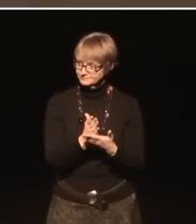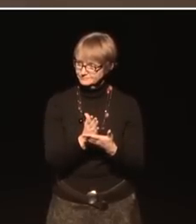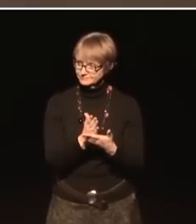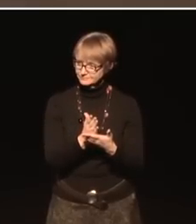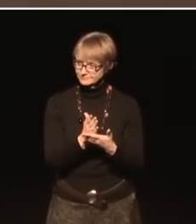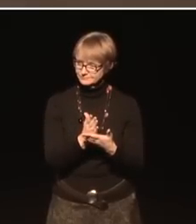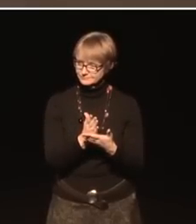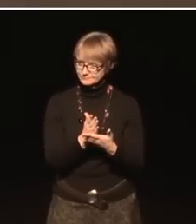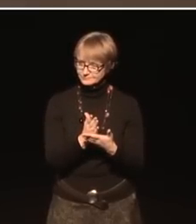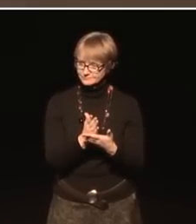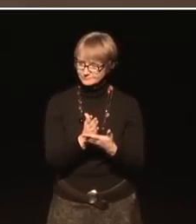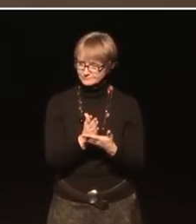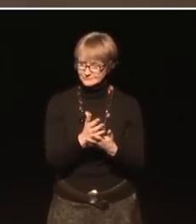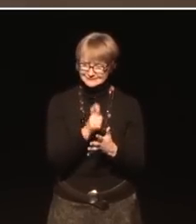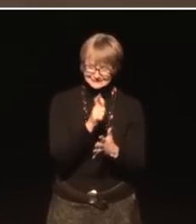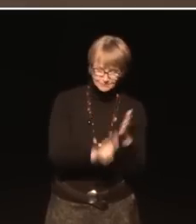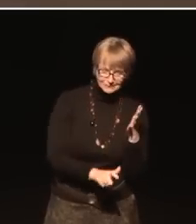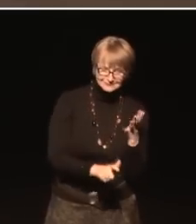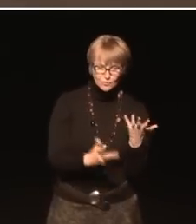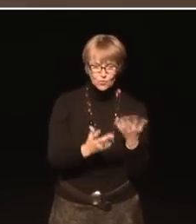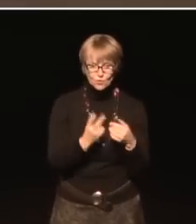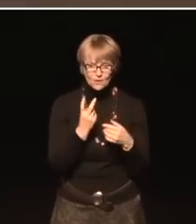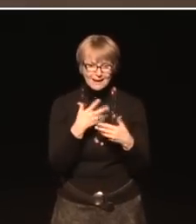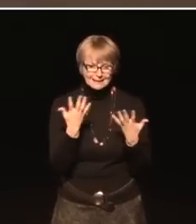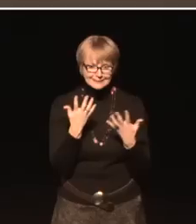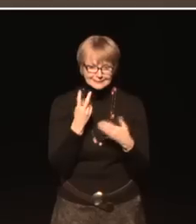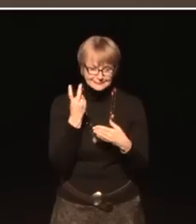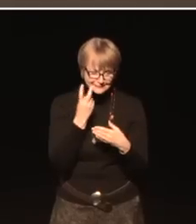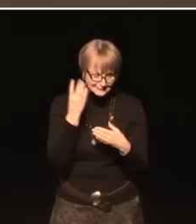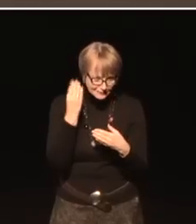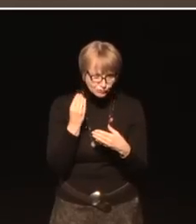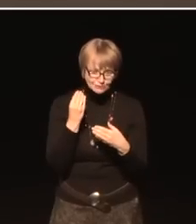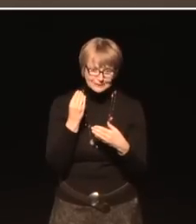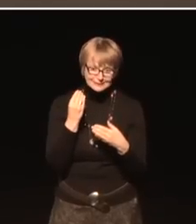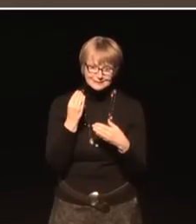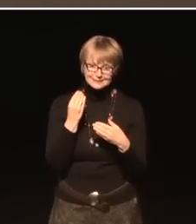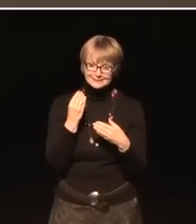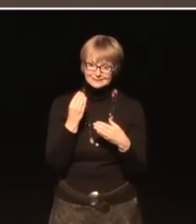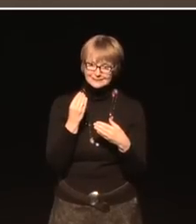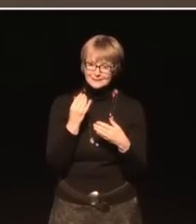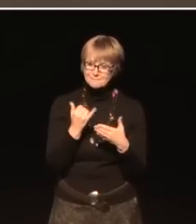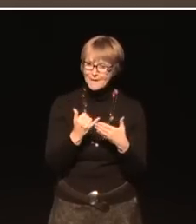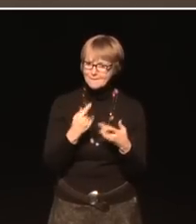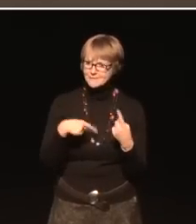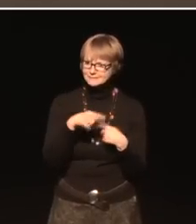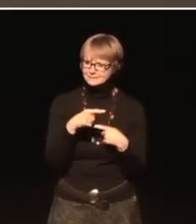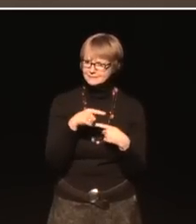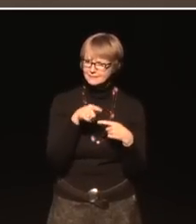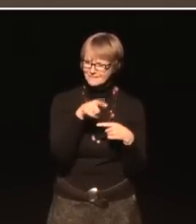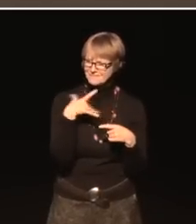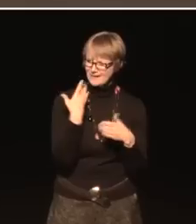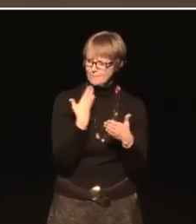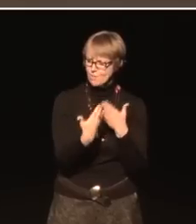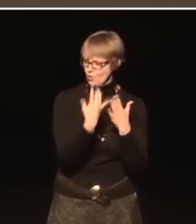disability or sensory impairment in the same way. So there are kind of sometimes more isolation that's experienced by visually impaired